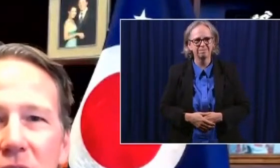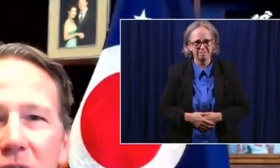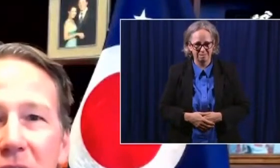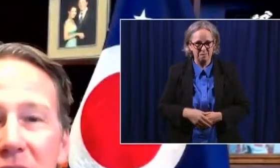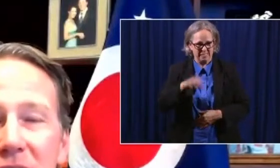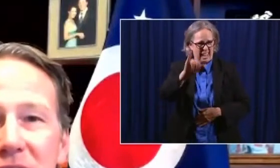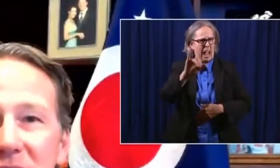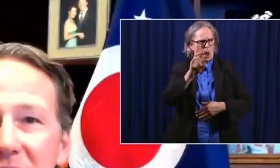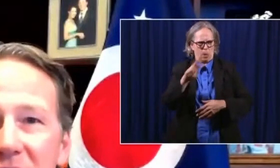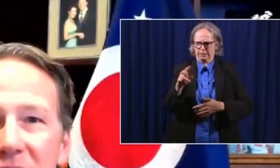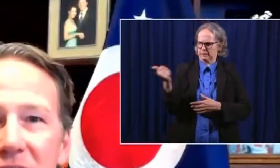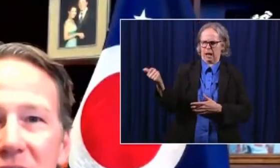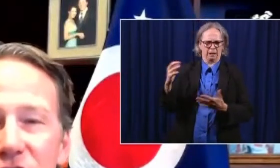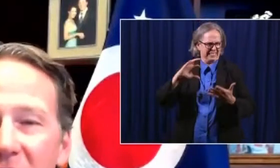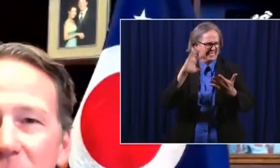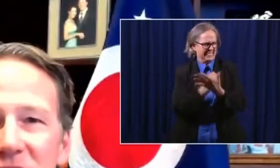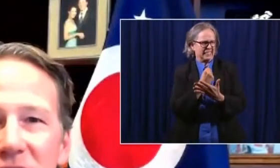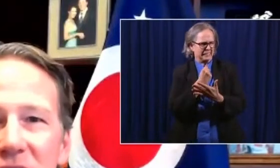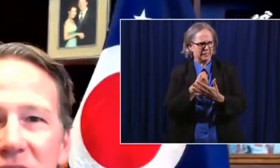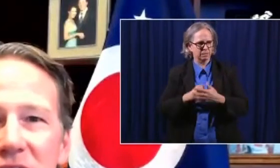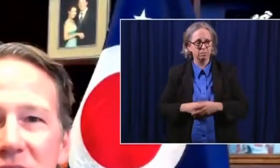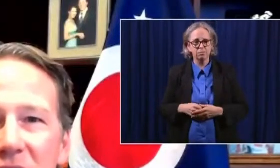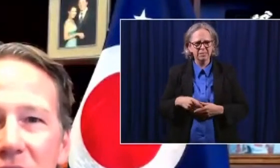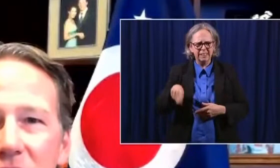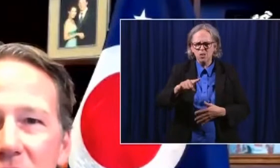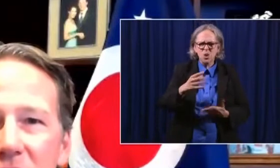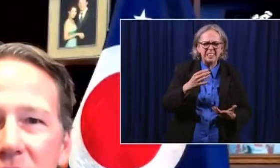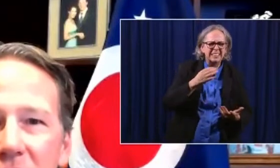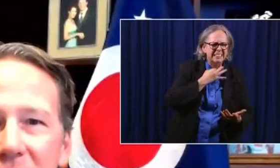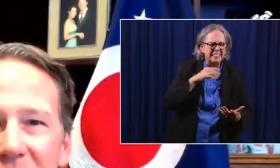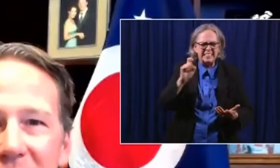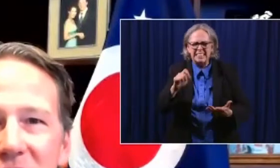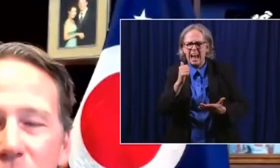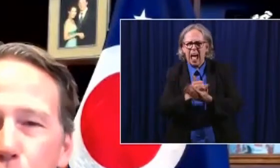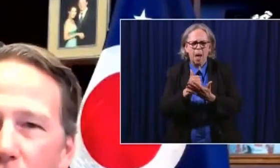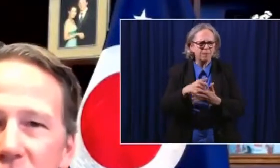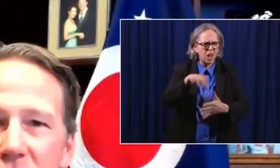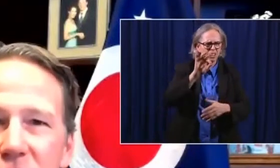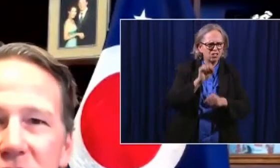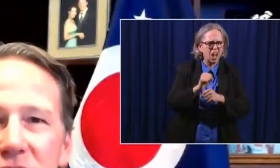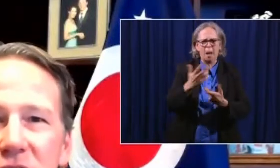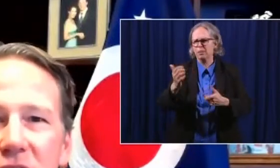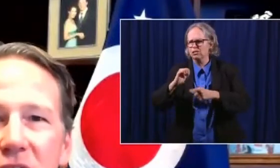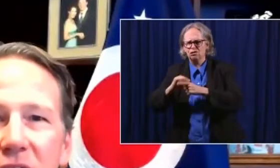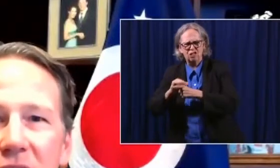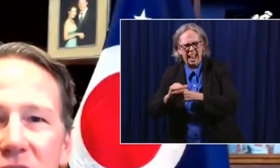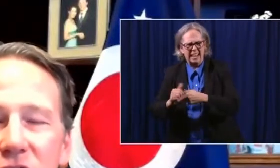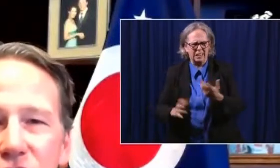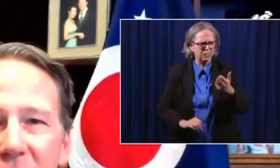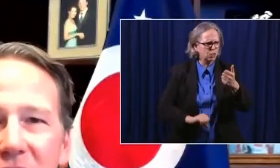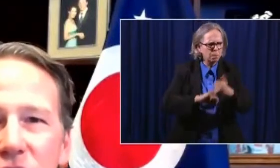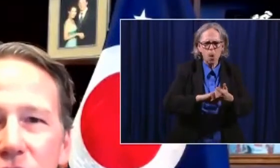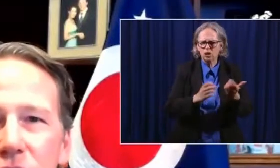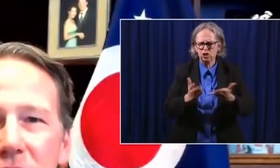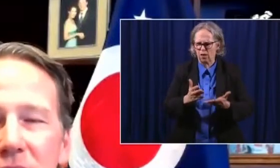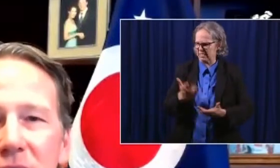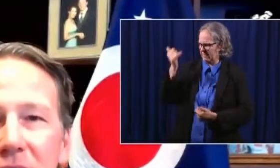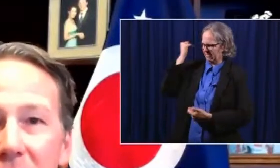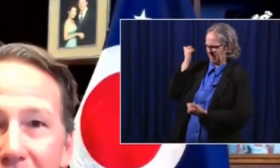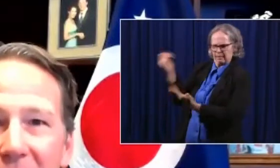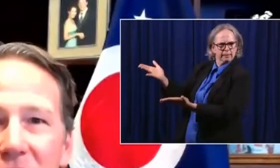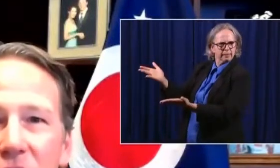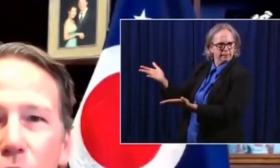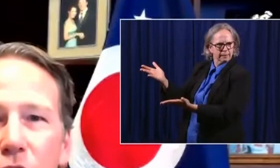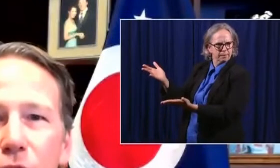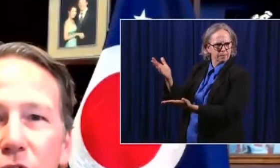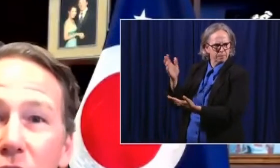who is seeking job assistance, needs support services to try to